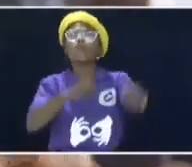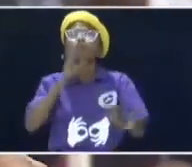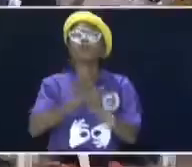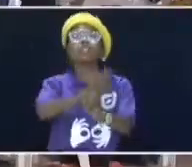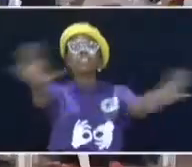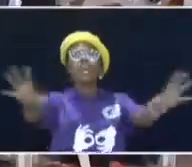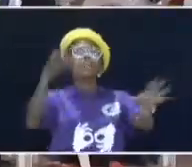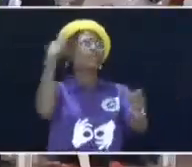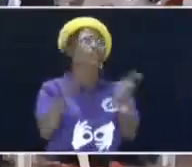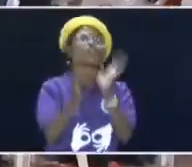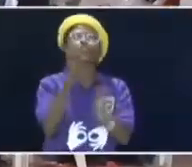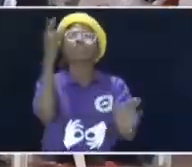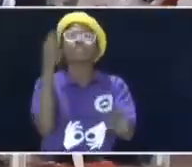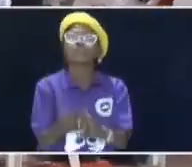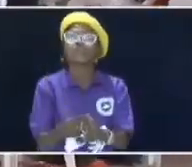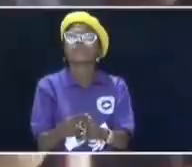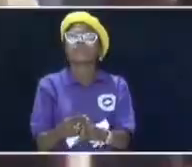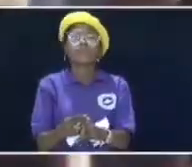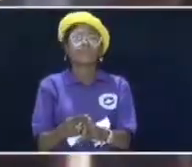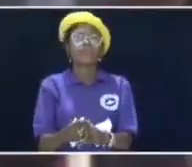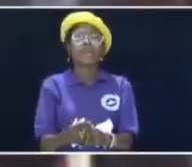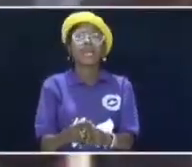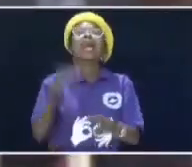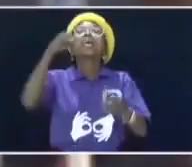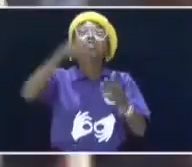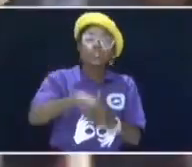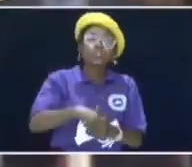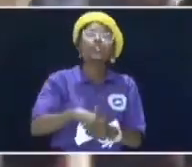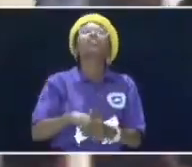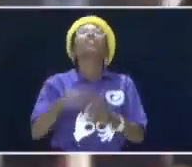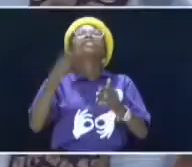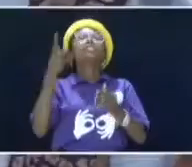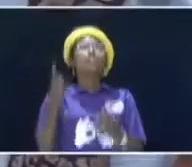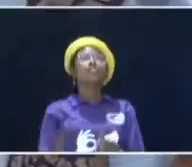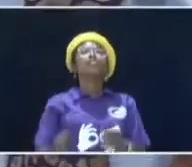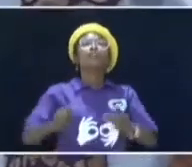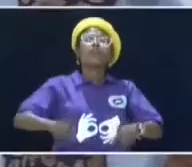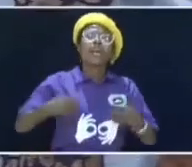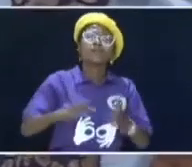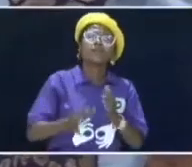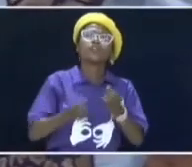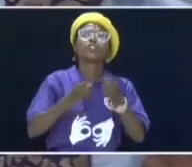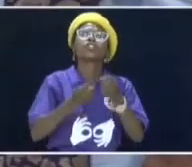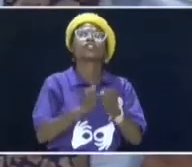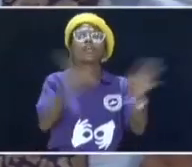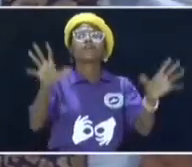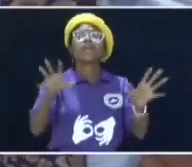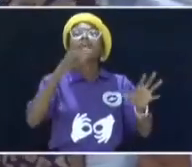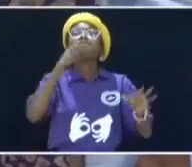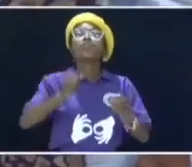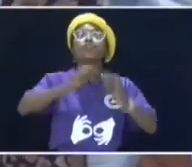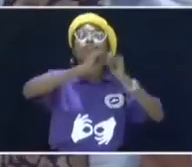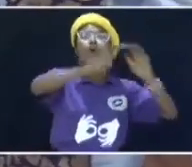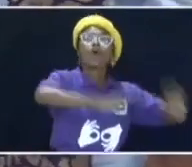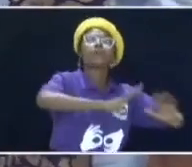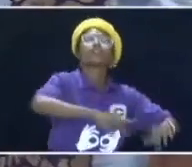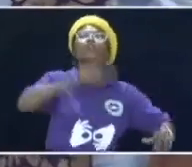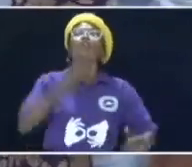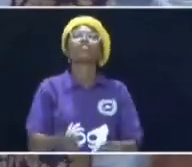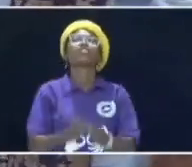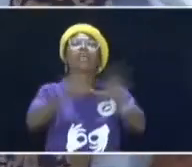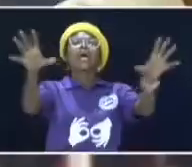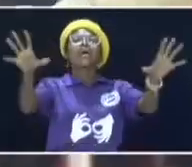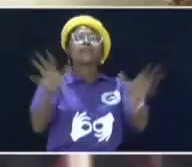for Jesus. In your boss, you will shine for Jesus. In your community, you will shine for